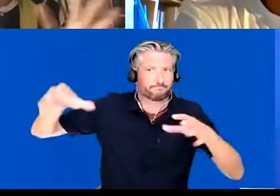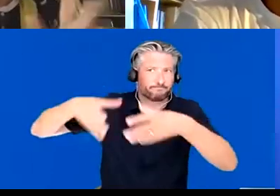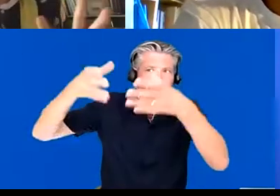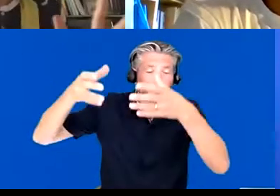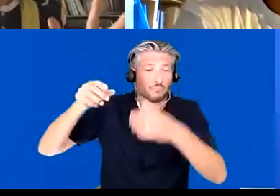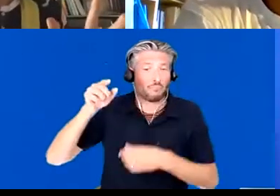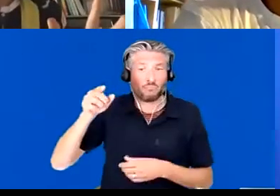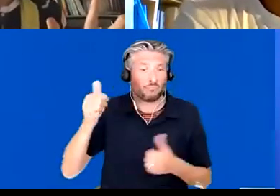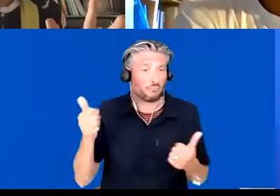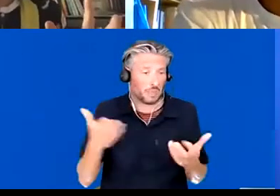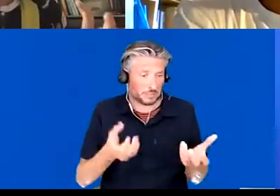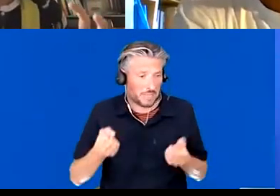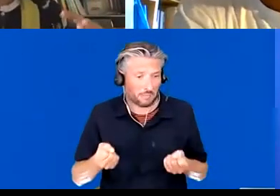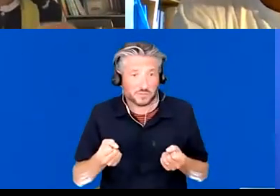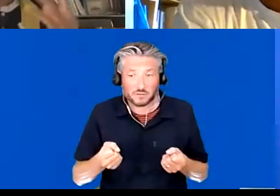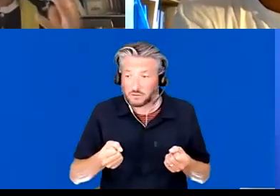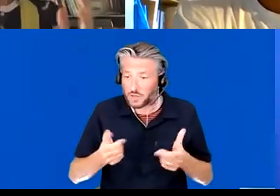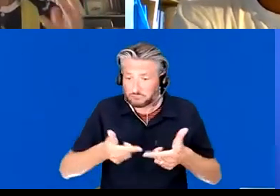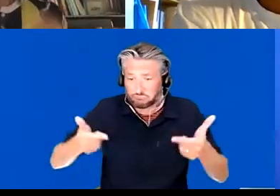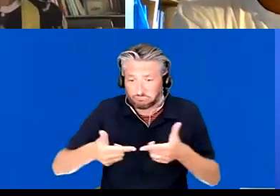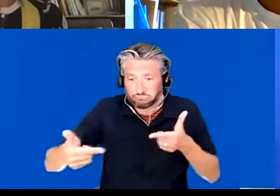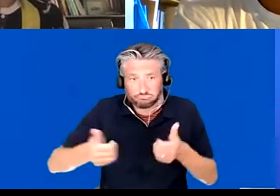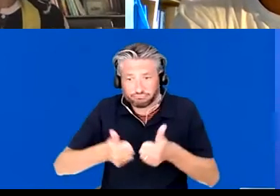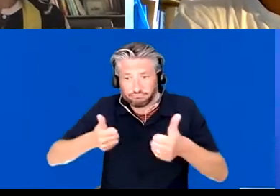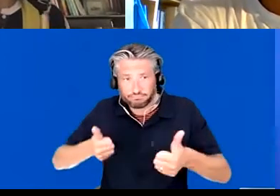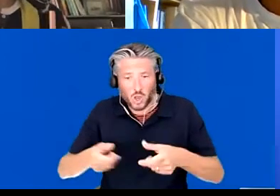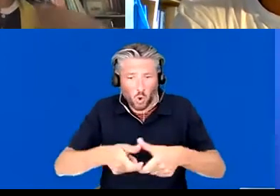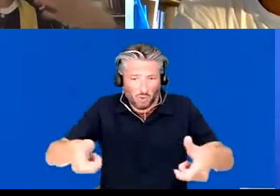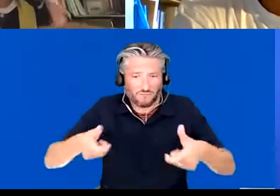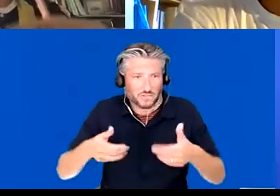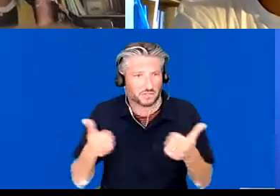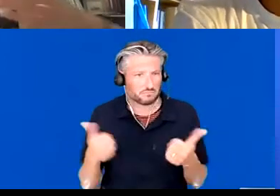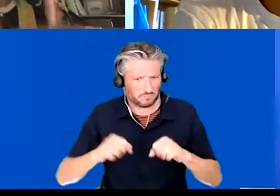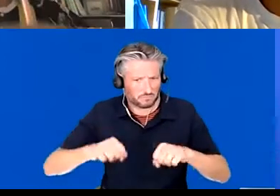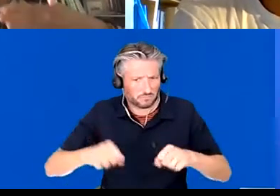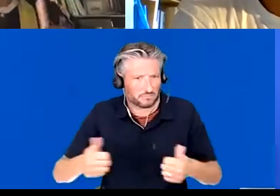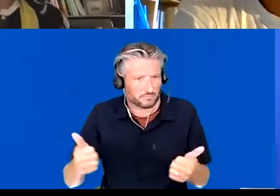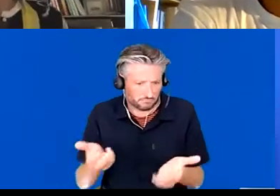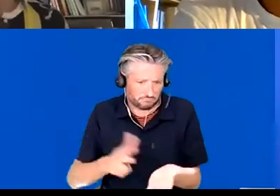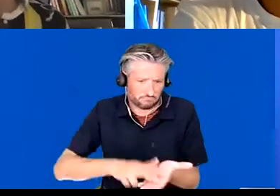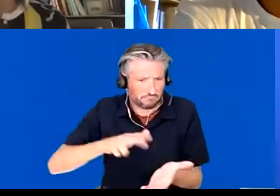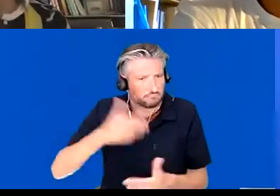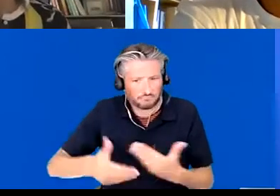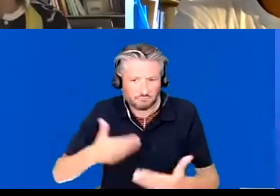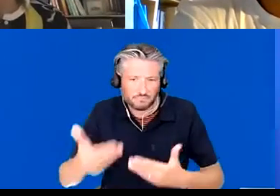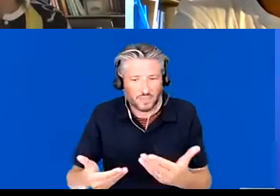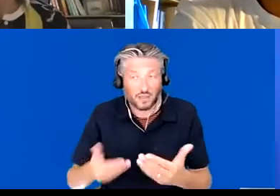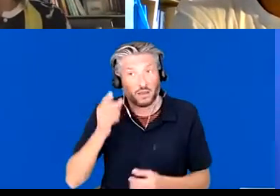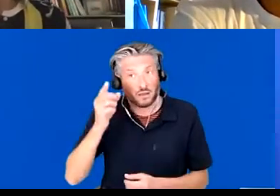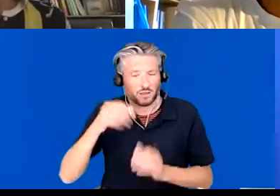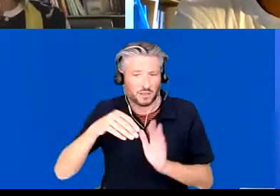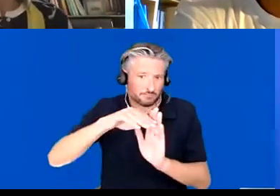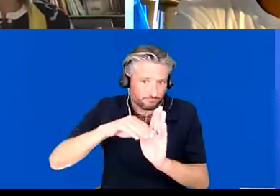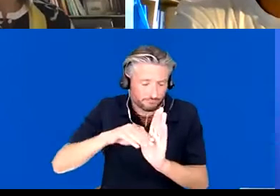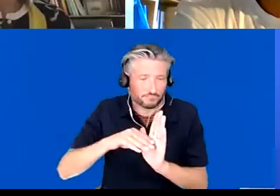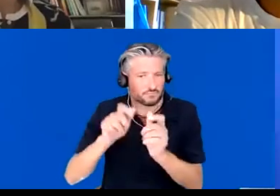we haven't been, you know, faced with this challenge now, so we have to revise our regulations as well. And I think